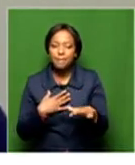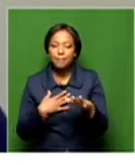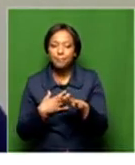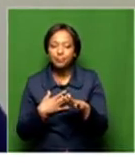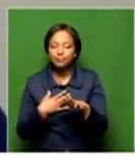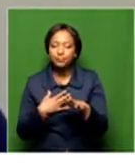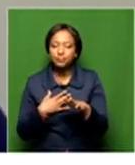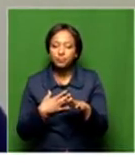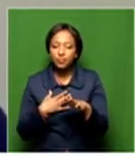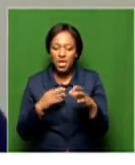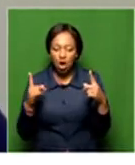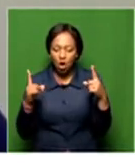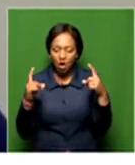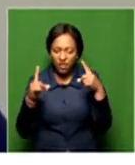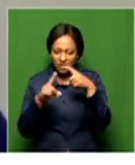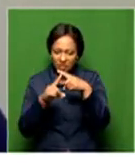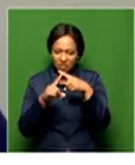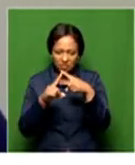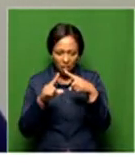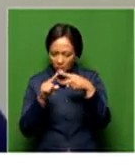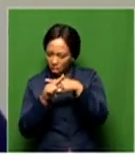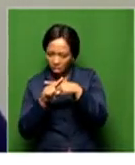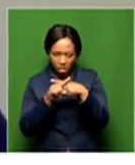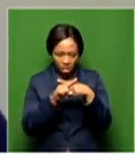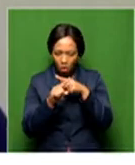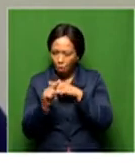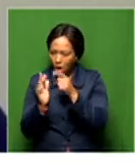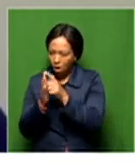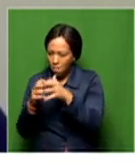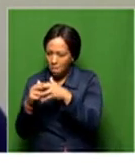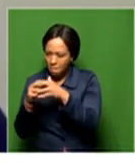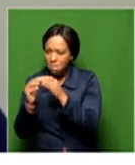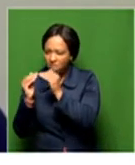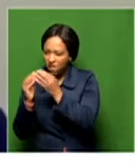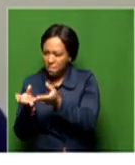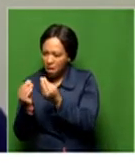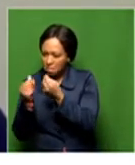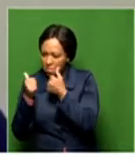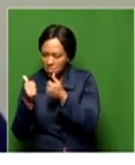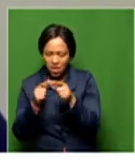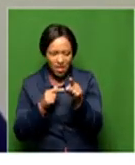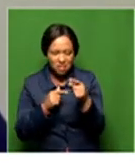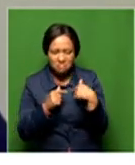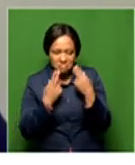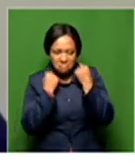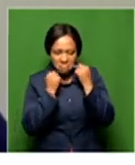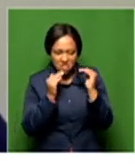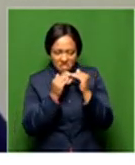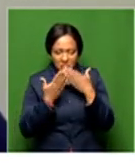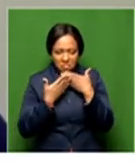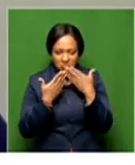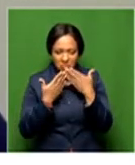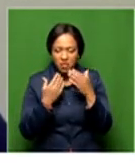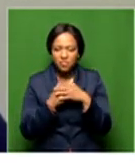I think the conflicting start. But then I think also this is a fictitious name that I